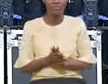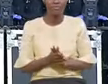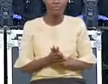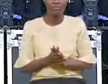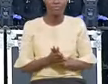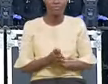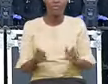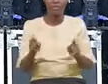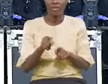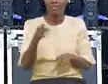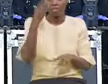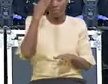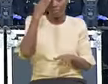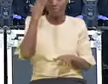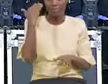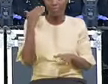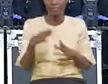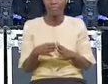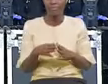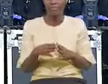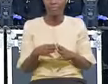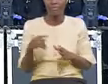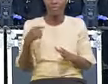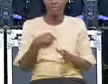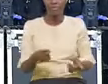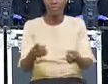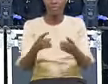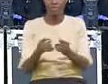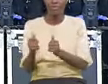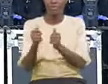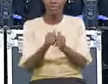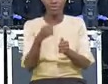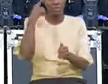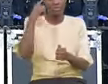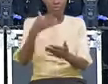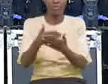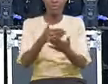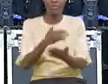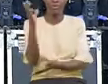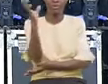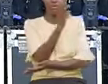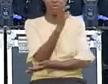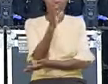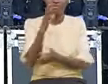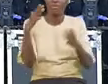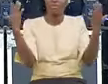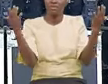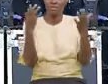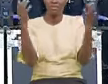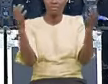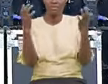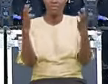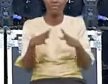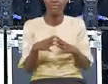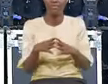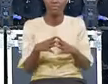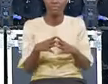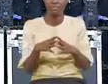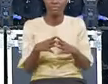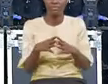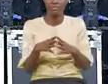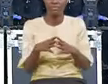As you know. Abale mi nyen ya. For pre-Christmas celebration. Mieva. Mia dua san